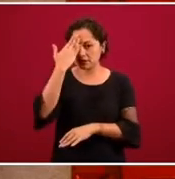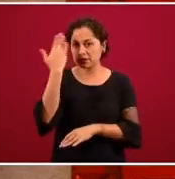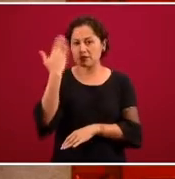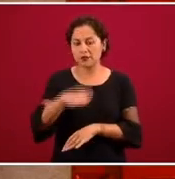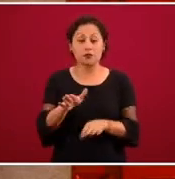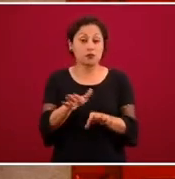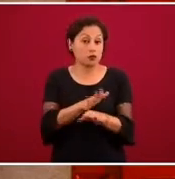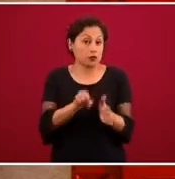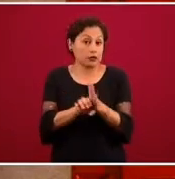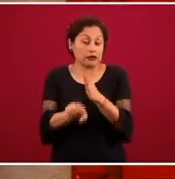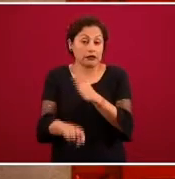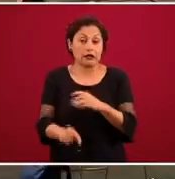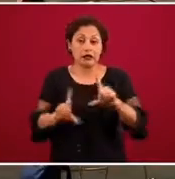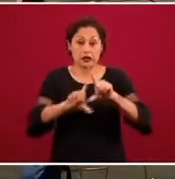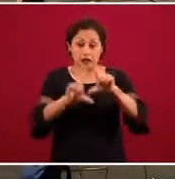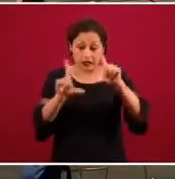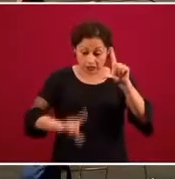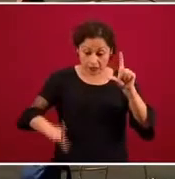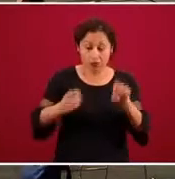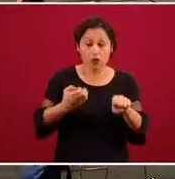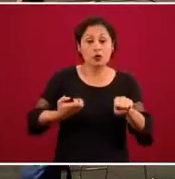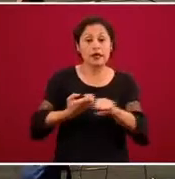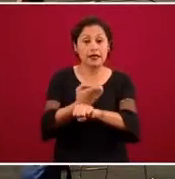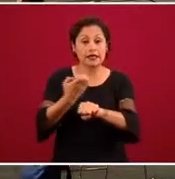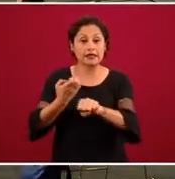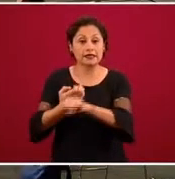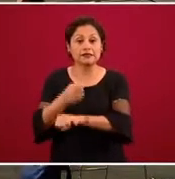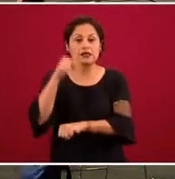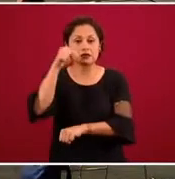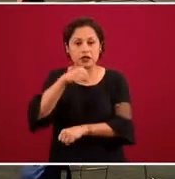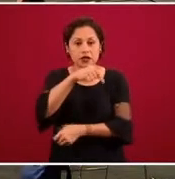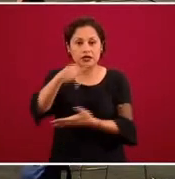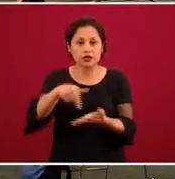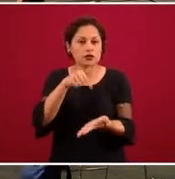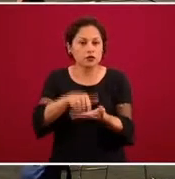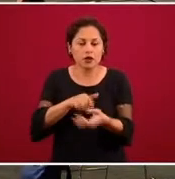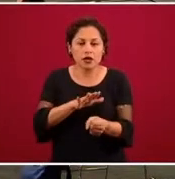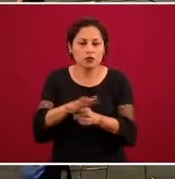these actions have occurred, this is Mexico City,